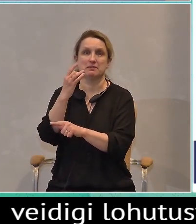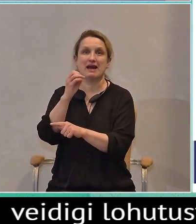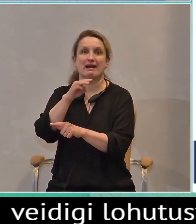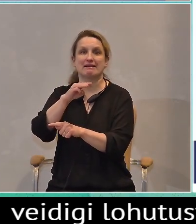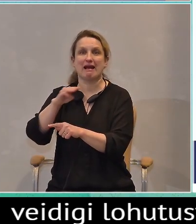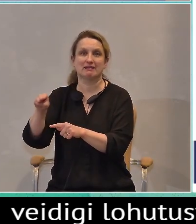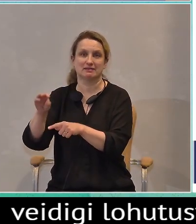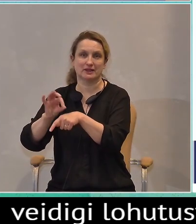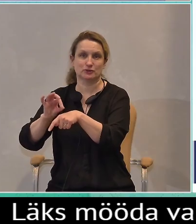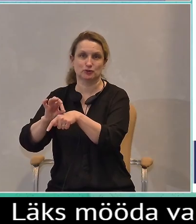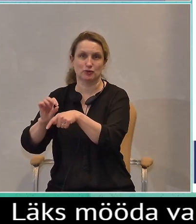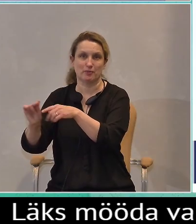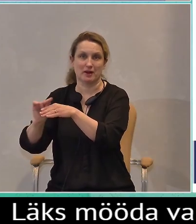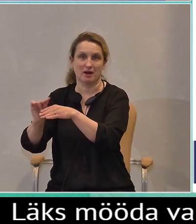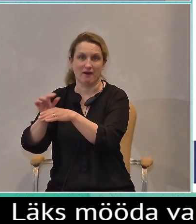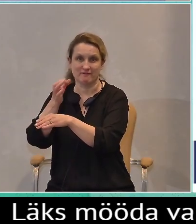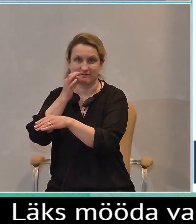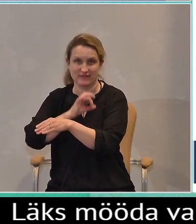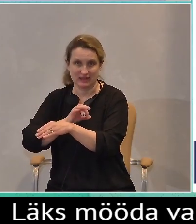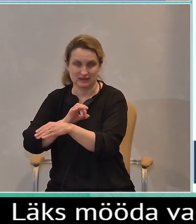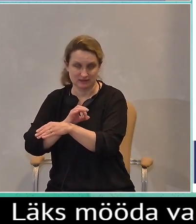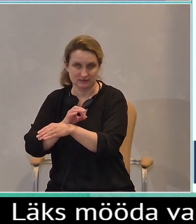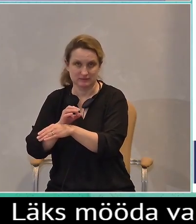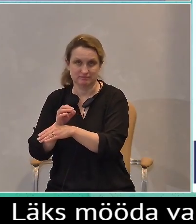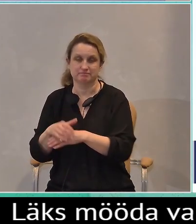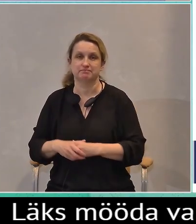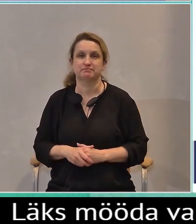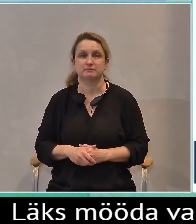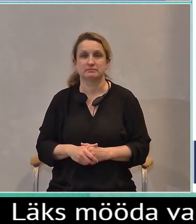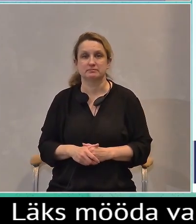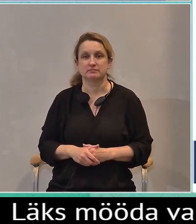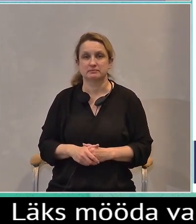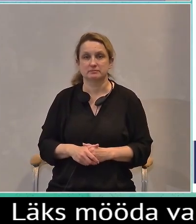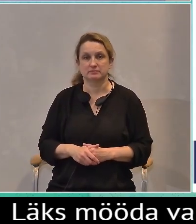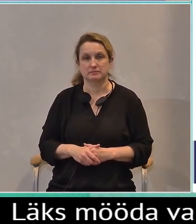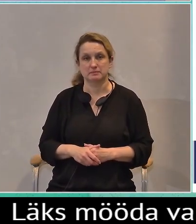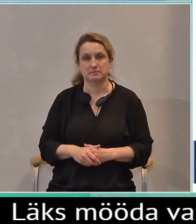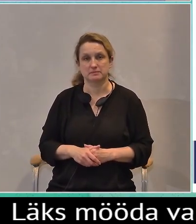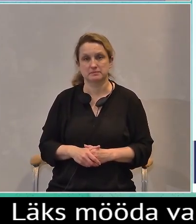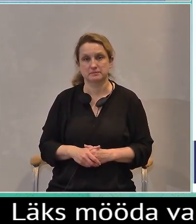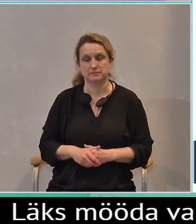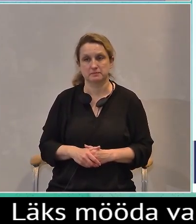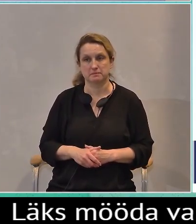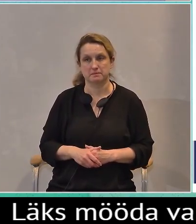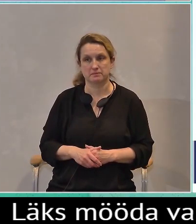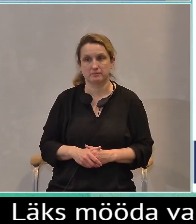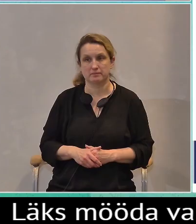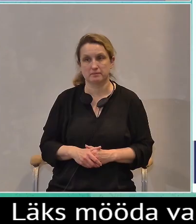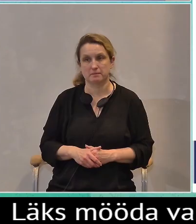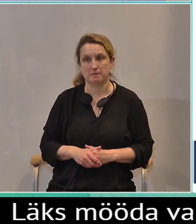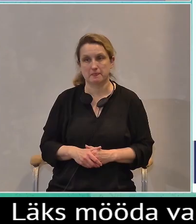until in the US the first Rett syndrome drug began to be marketed,